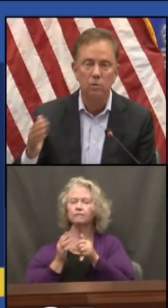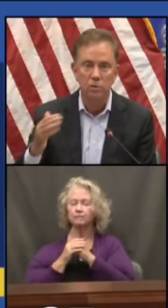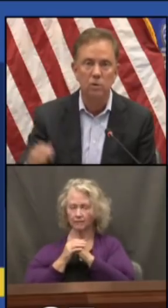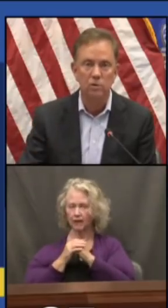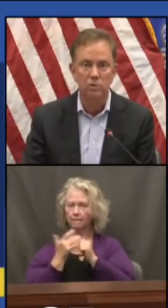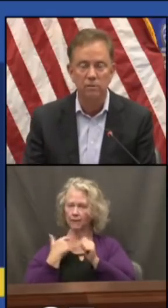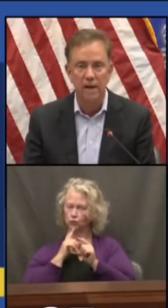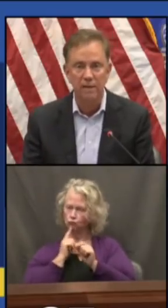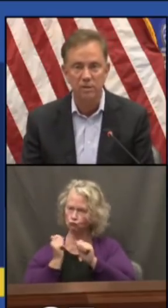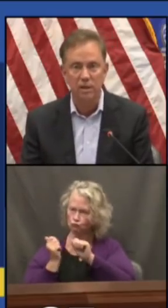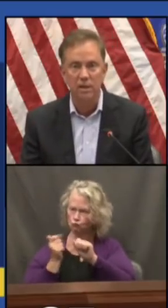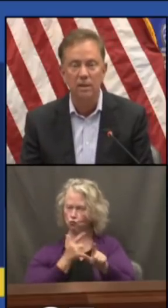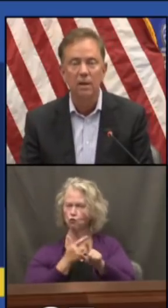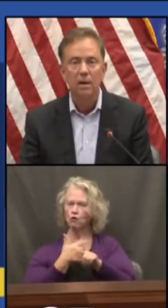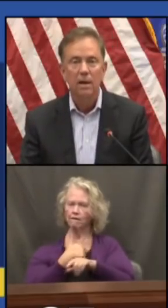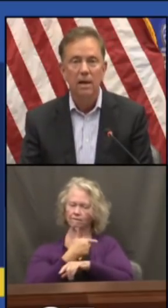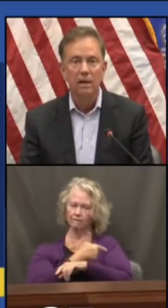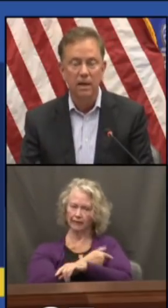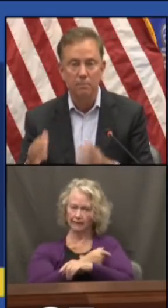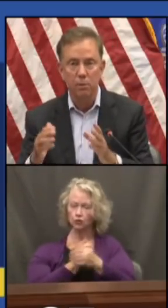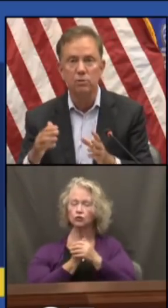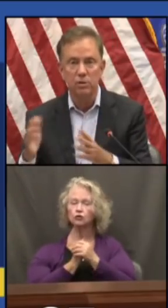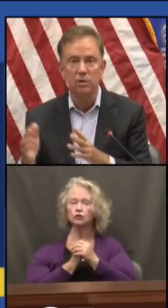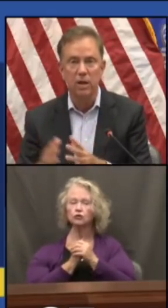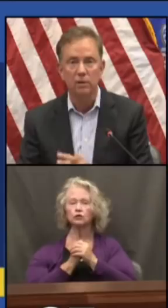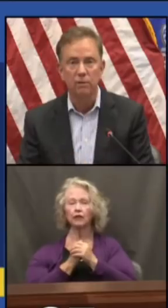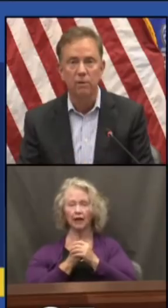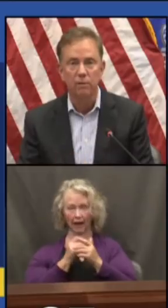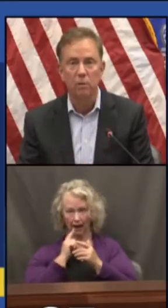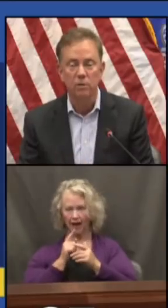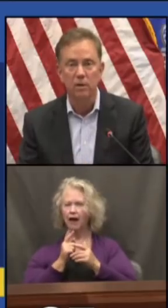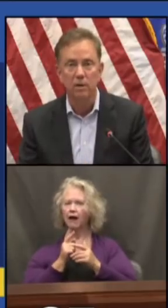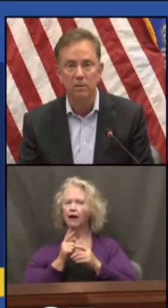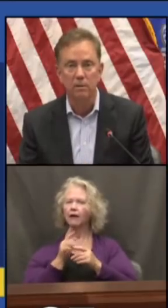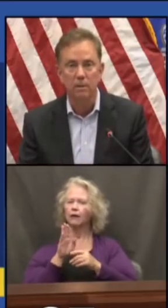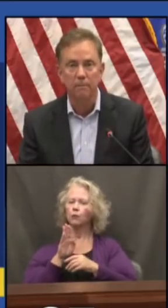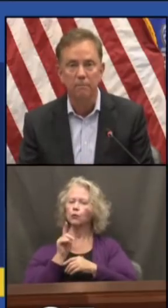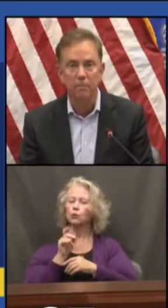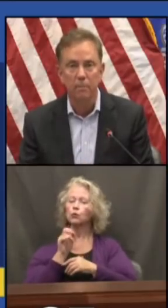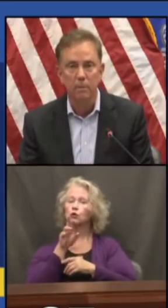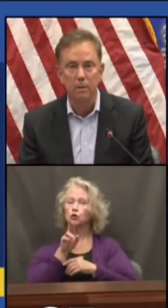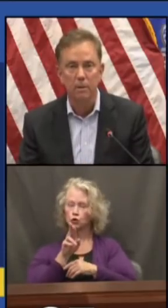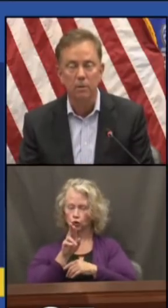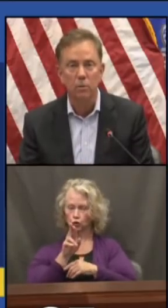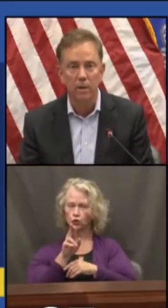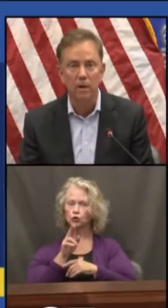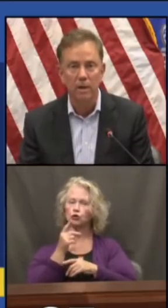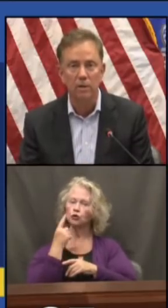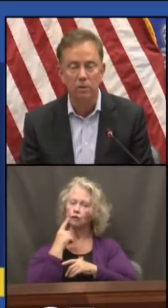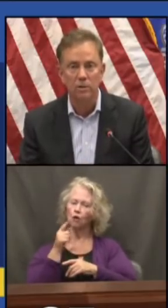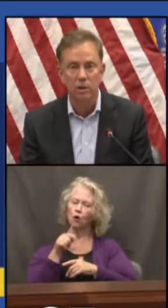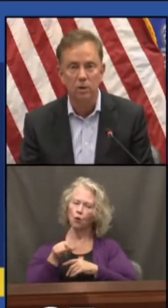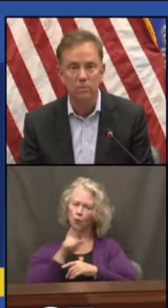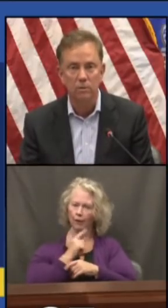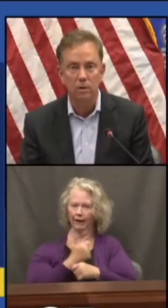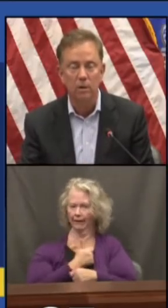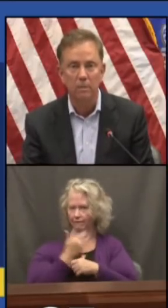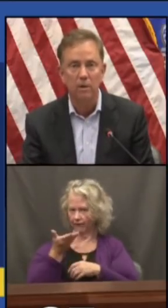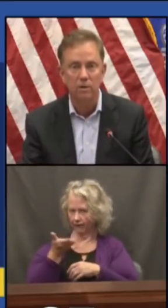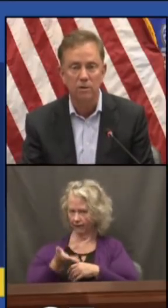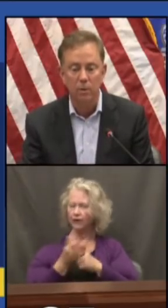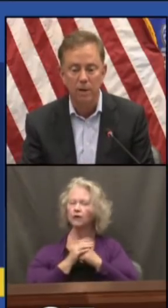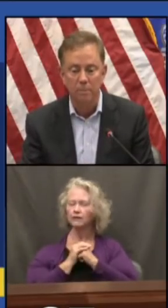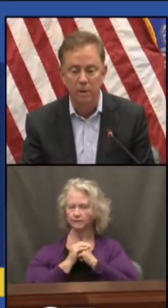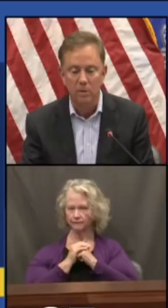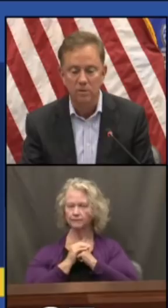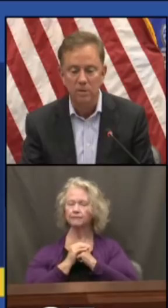all those nurses are vaccinated and get booster shots for the folks who are there at the nursing homes, our